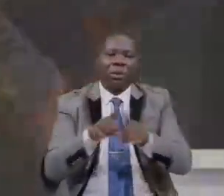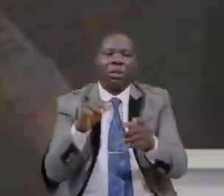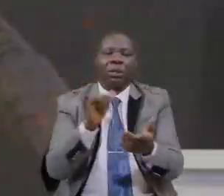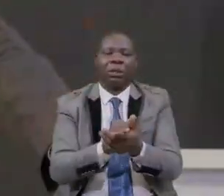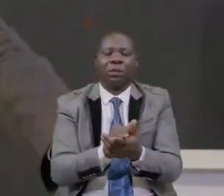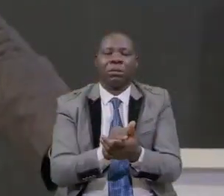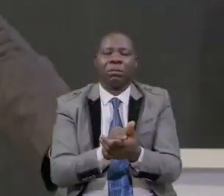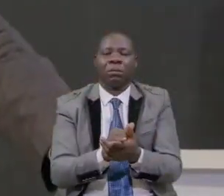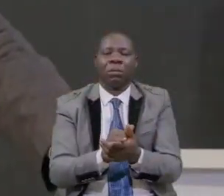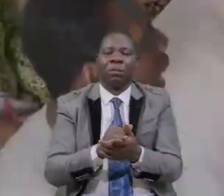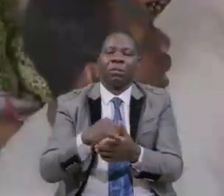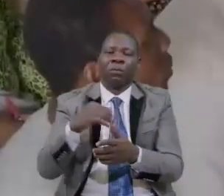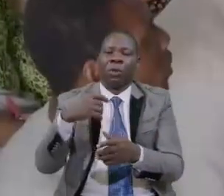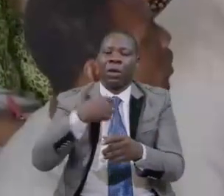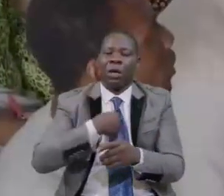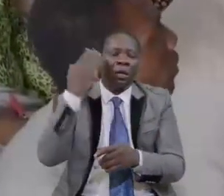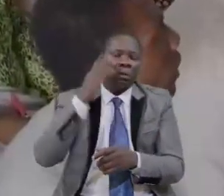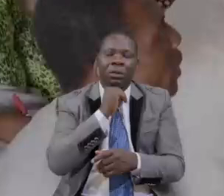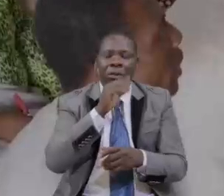I will not be like that.